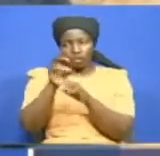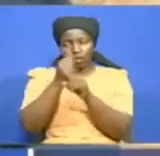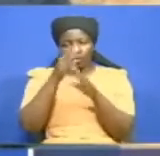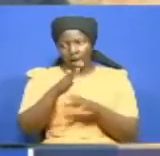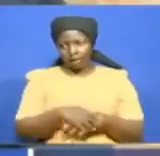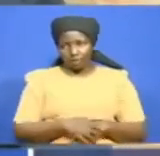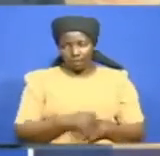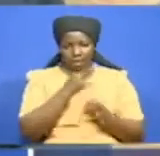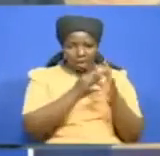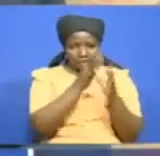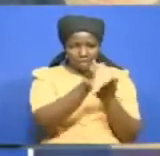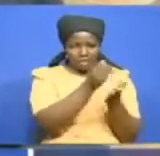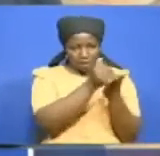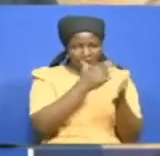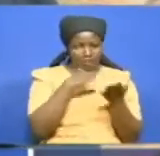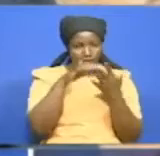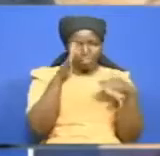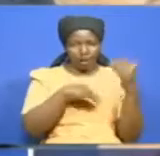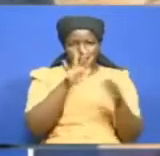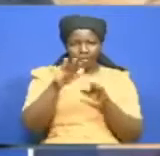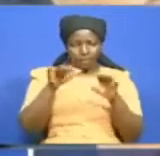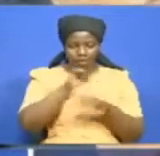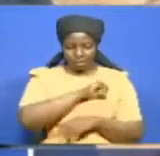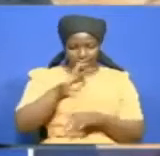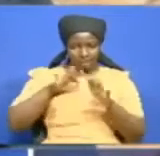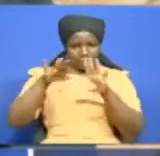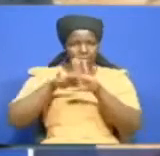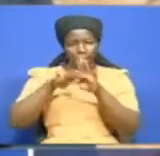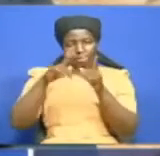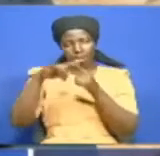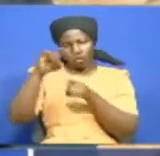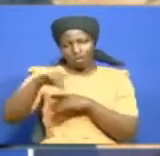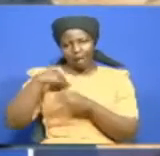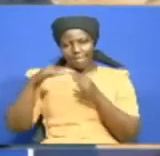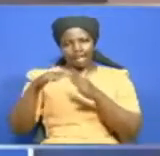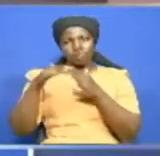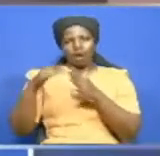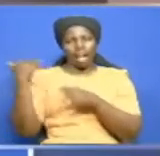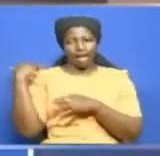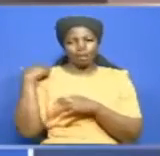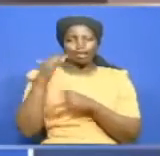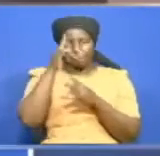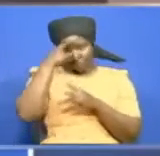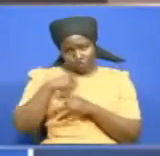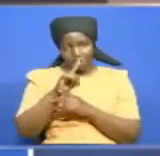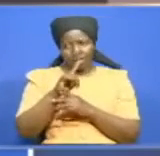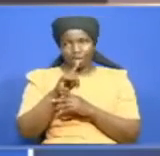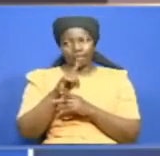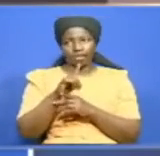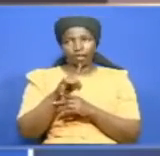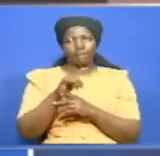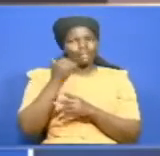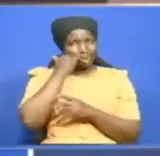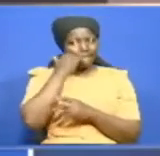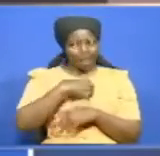more than 5 staff members, then they ought to have a sexual harassment policy in place. Sick leave will be at a maximum of 30 days